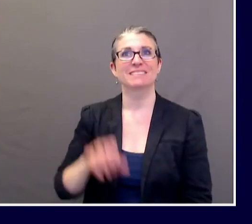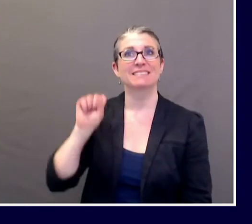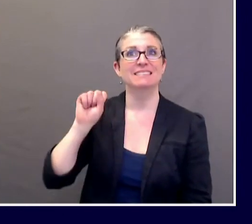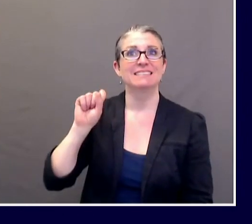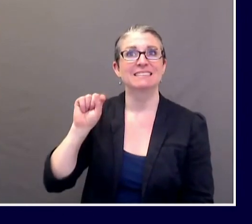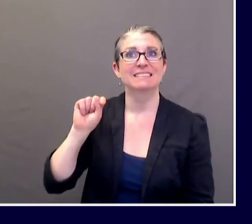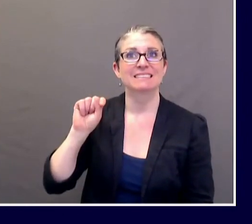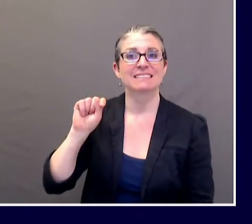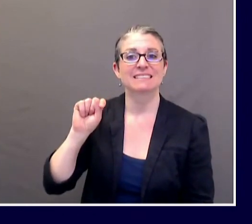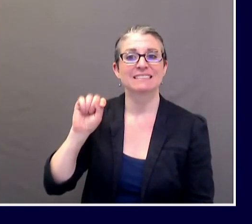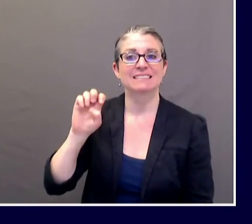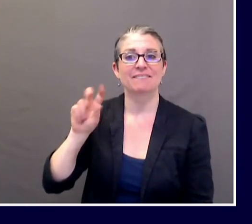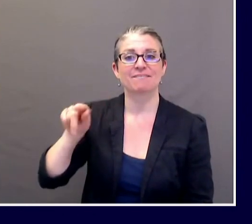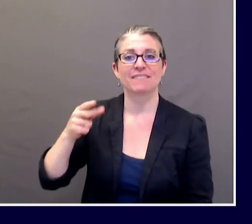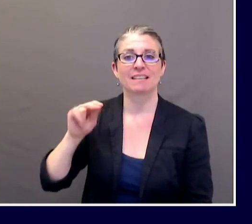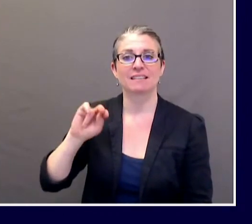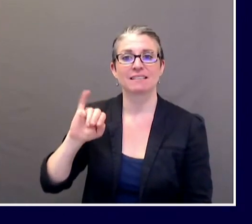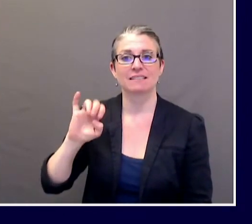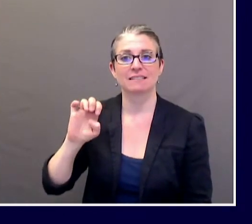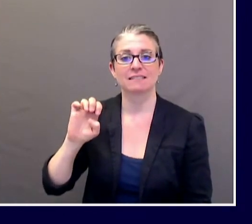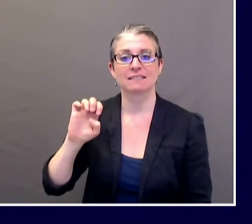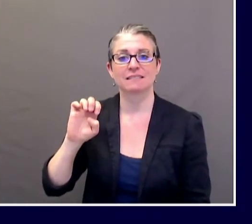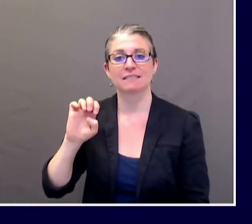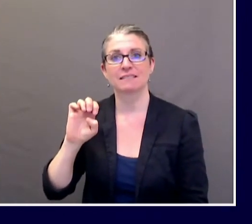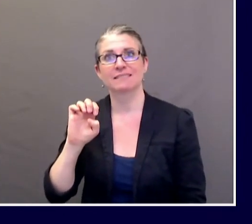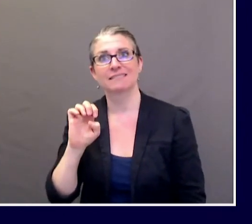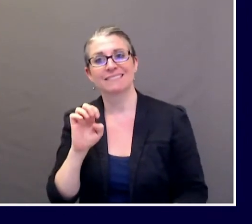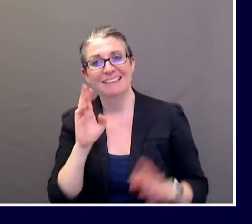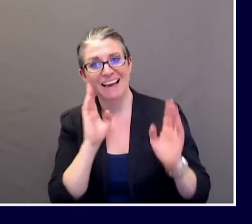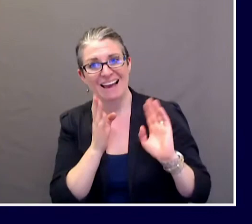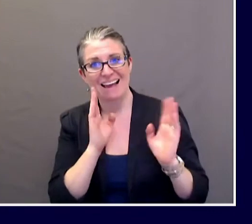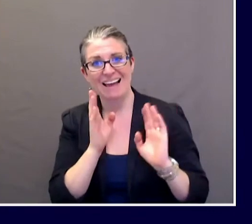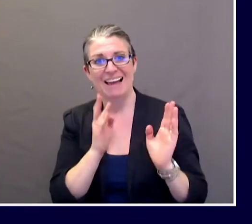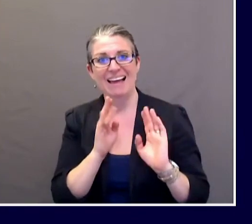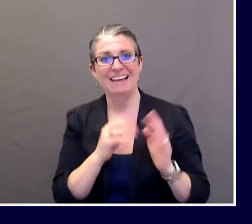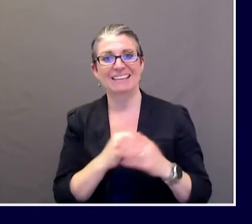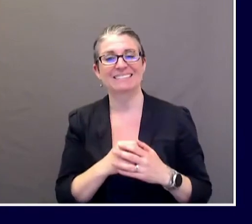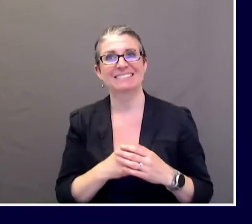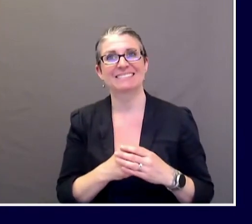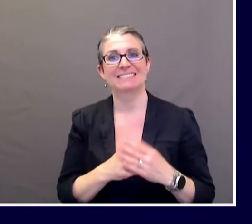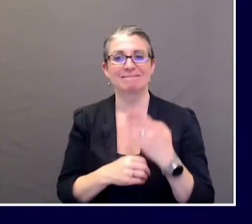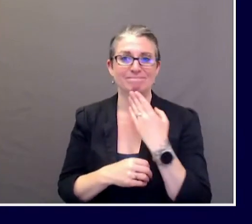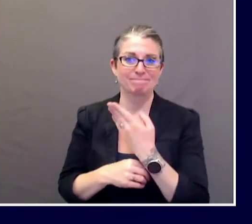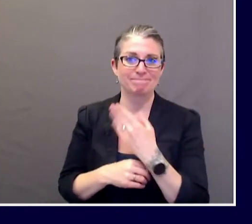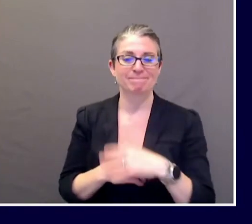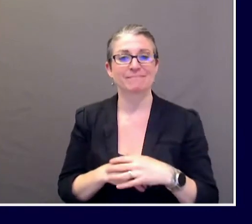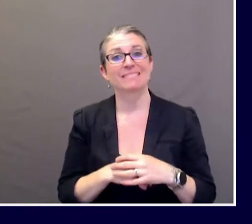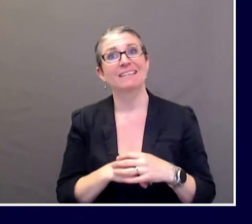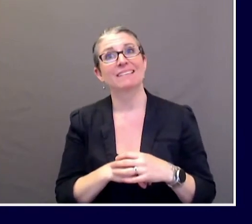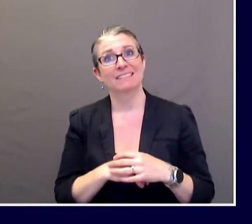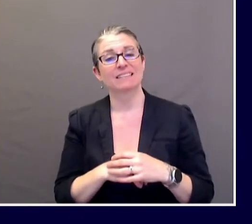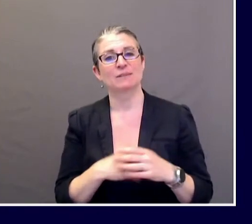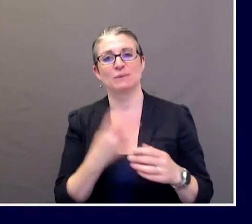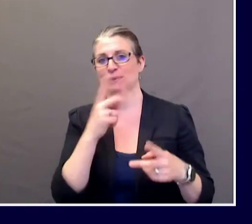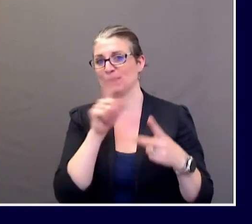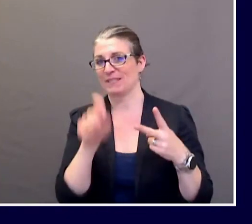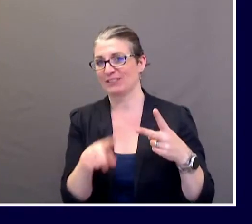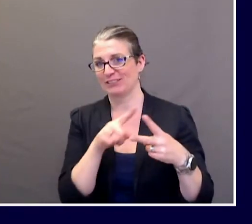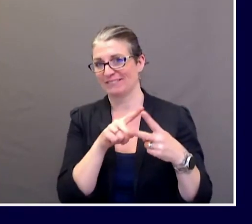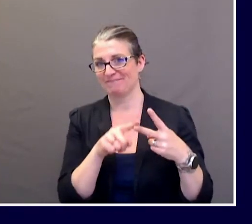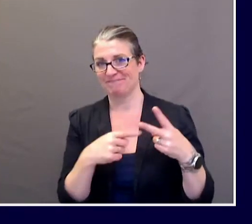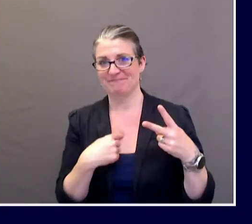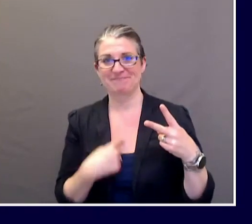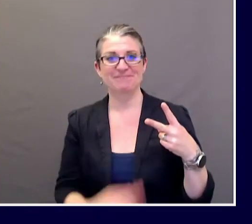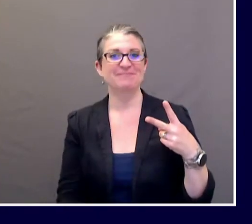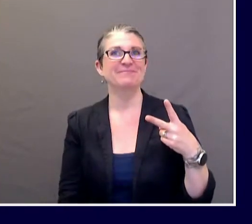Hi, thank you. So I have two questions. First one is, so basically 60% of all of